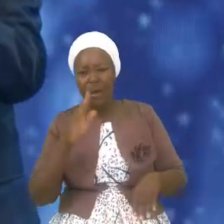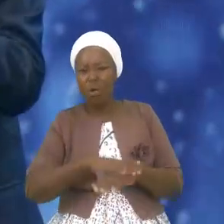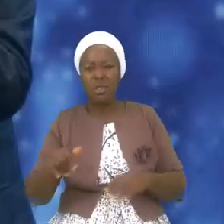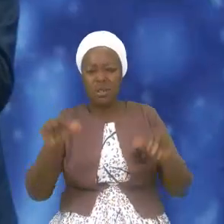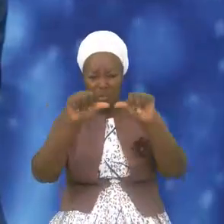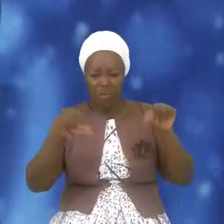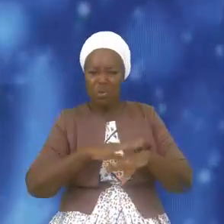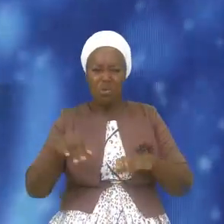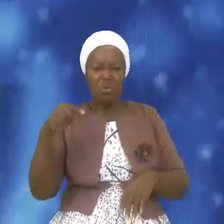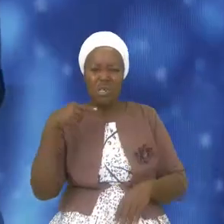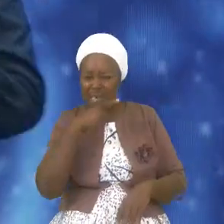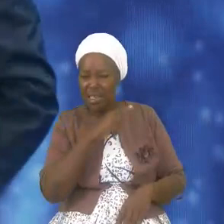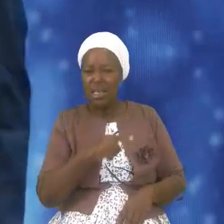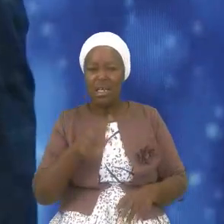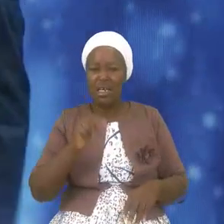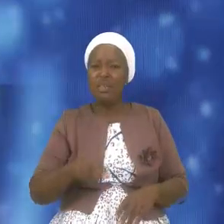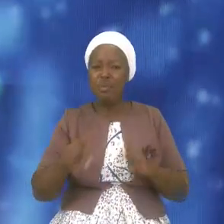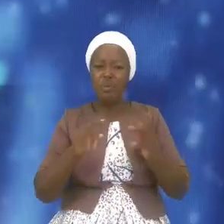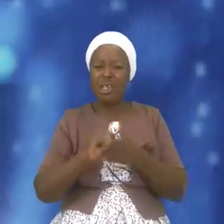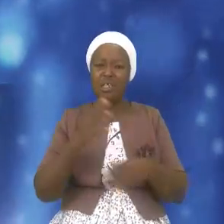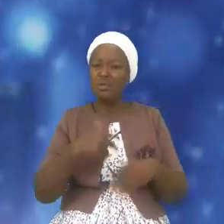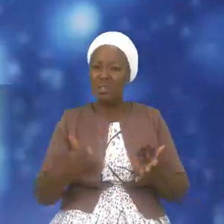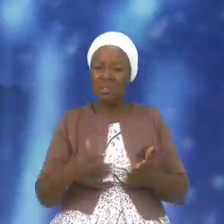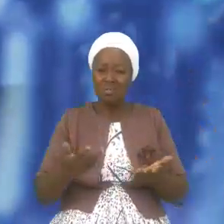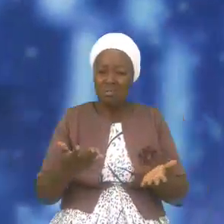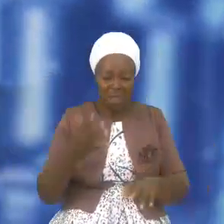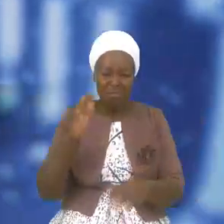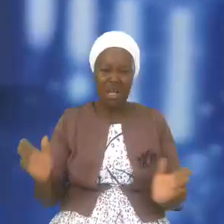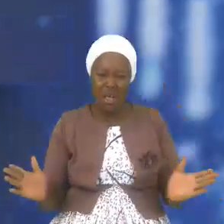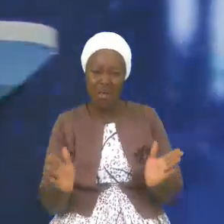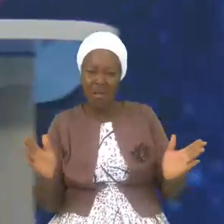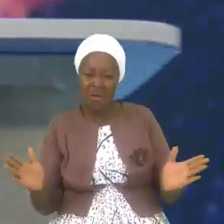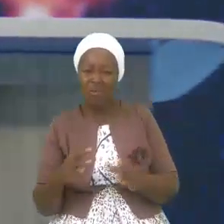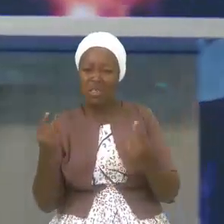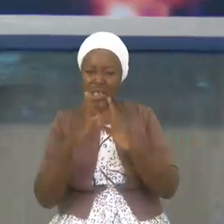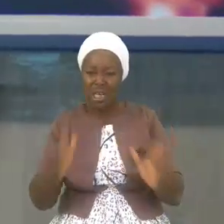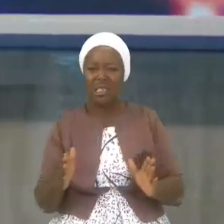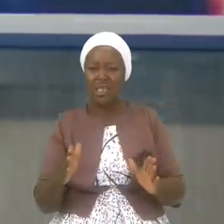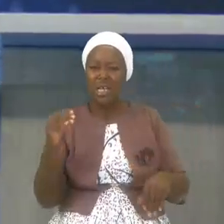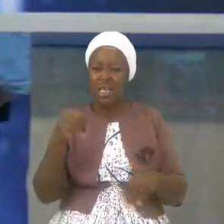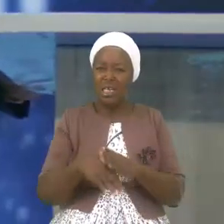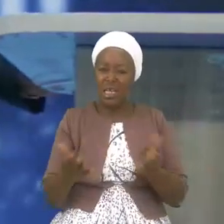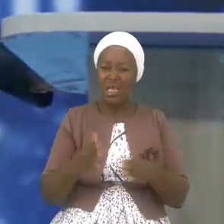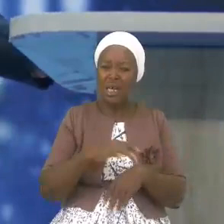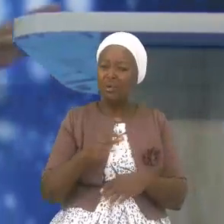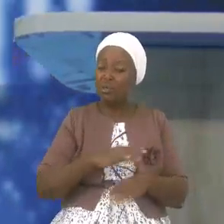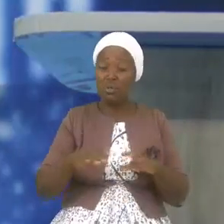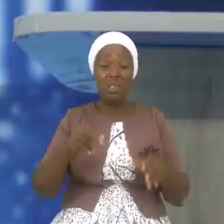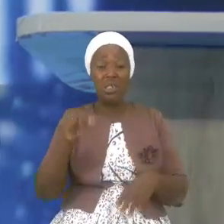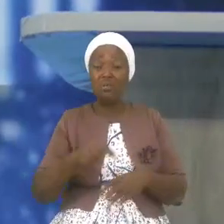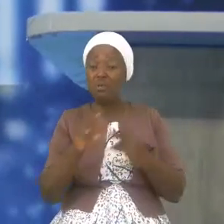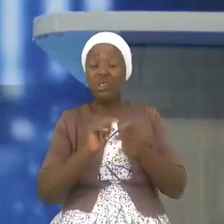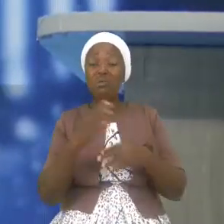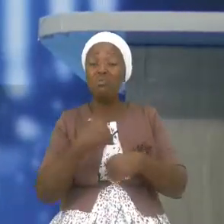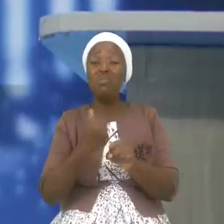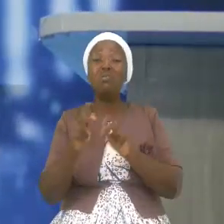We don't need entertainers on the pulpit. We need preachers, interpreters, evangelists